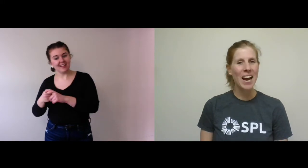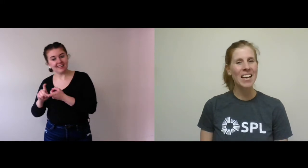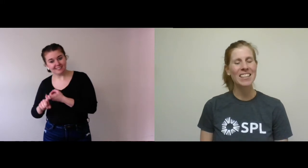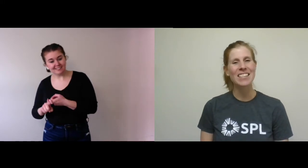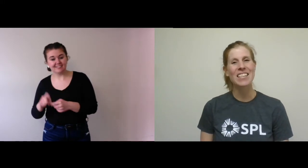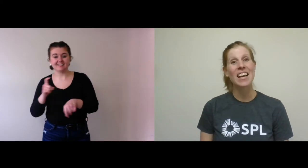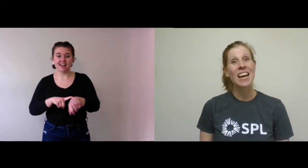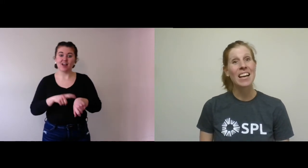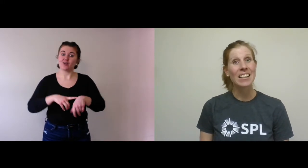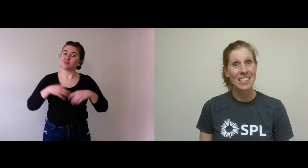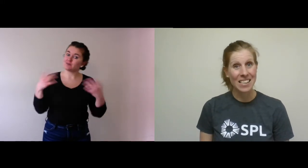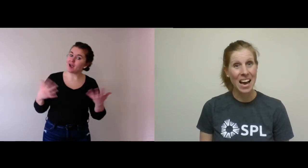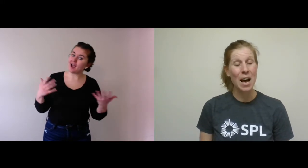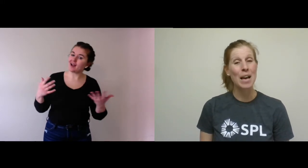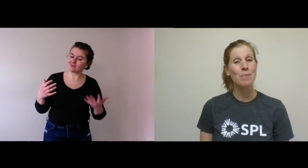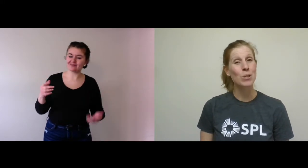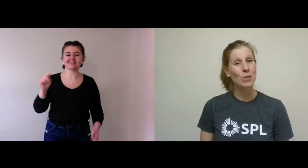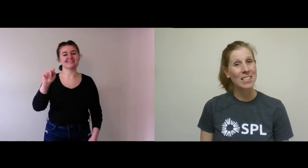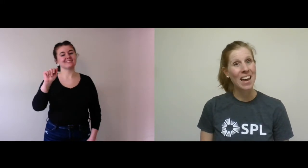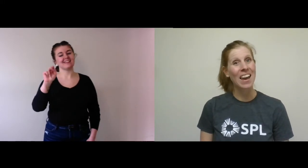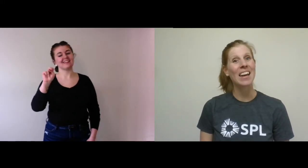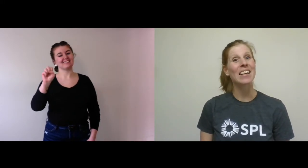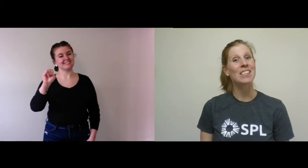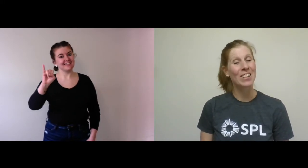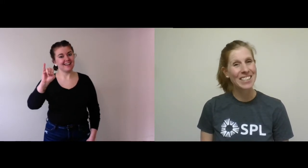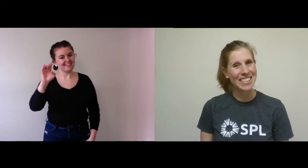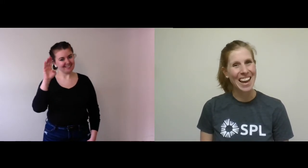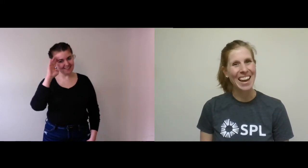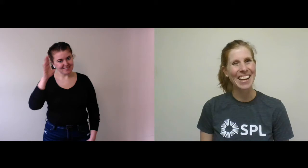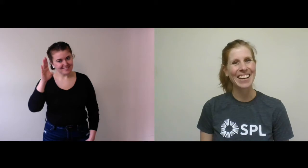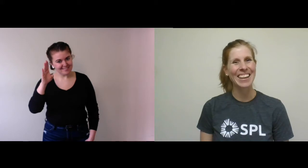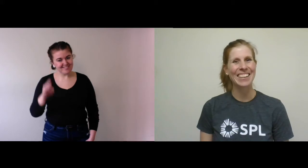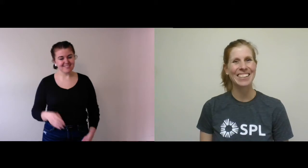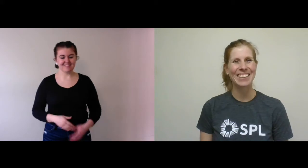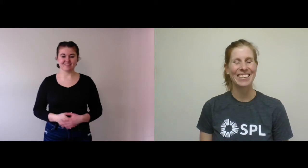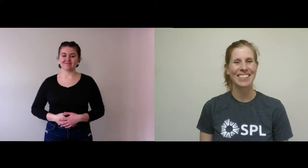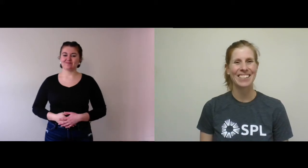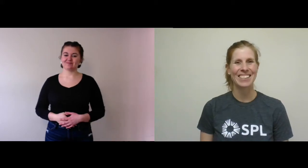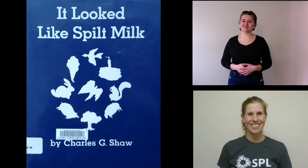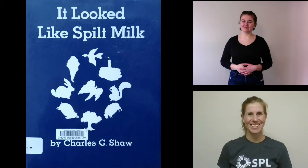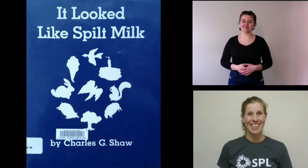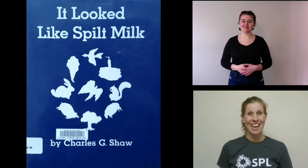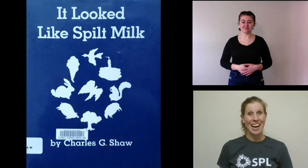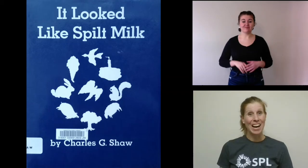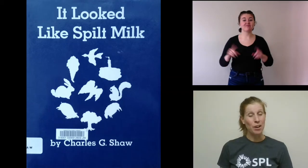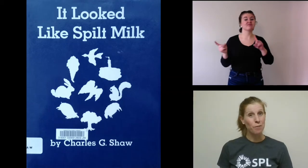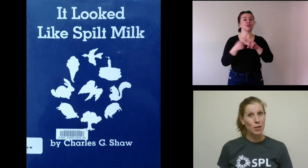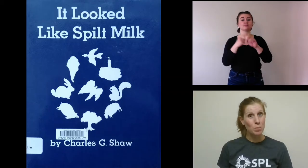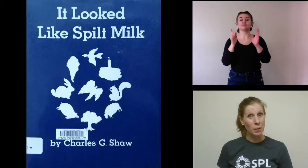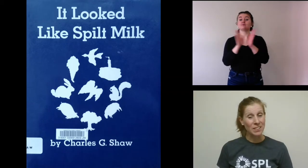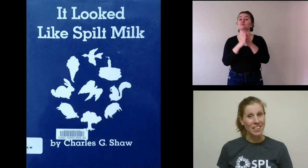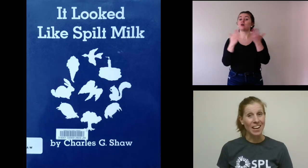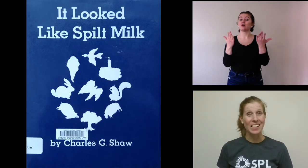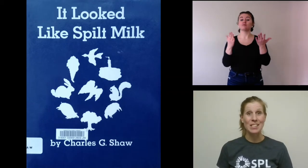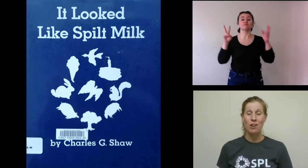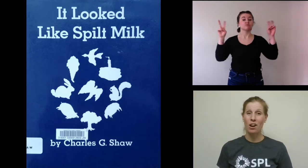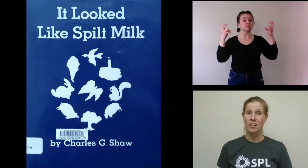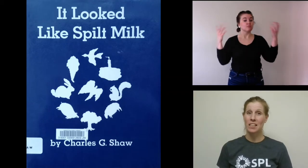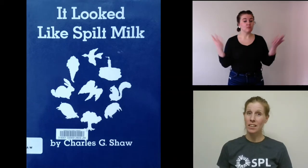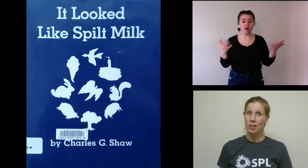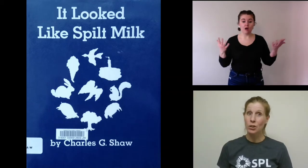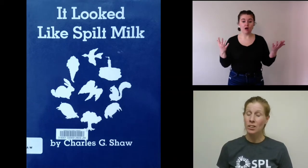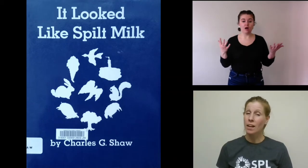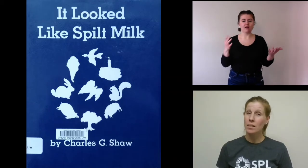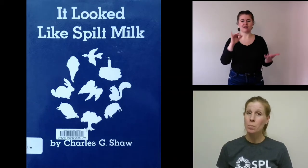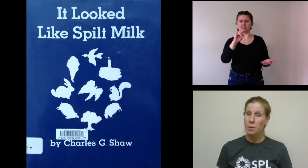tanse friends, it's time to say tanse. Our first book today is